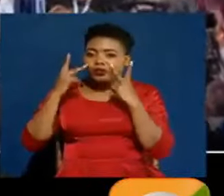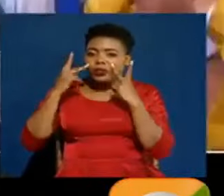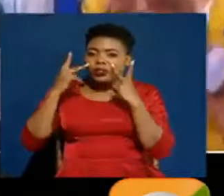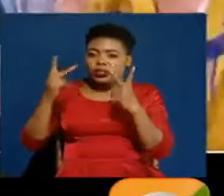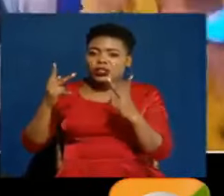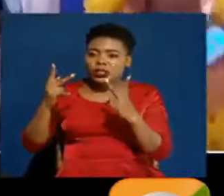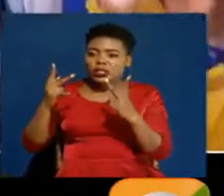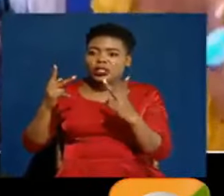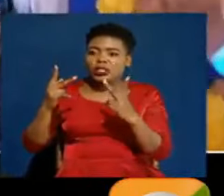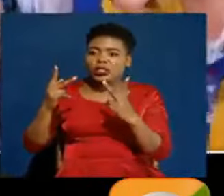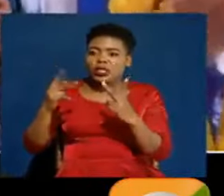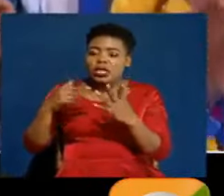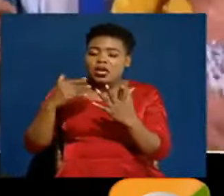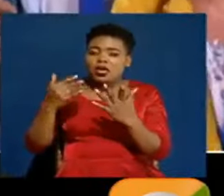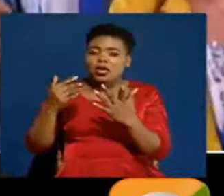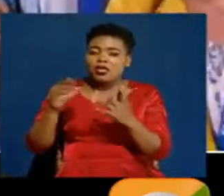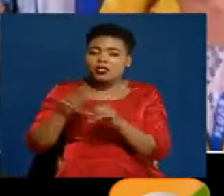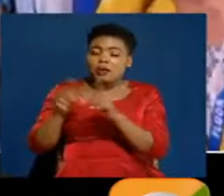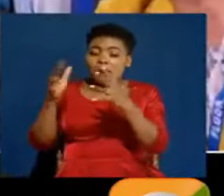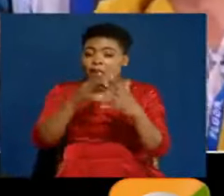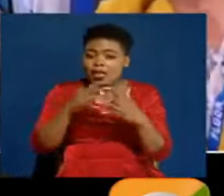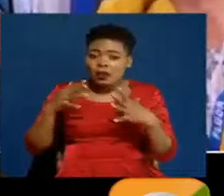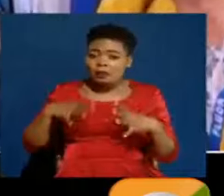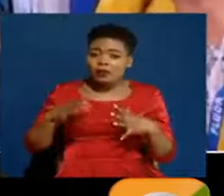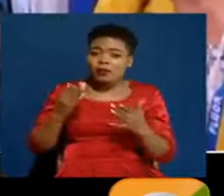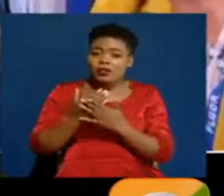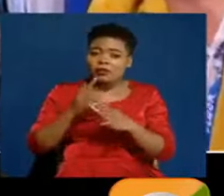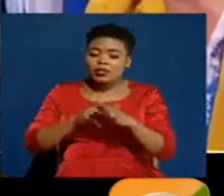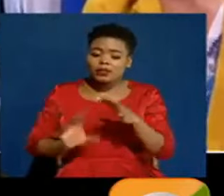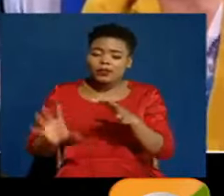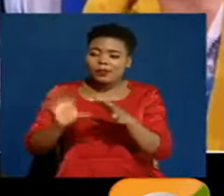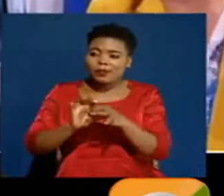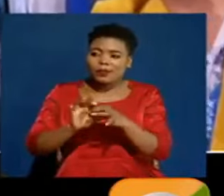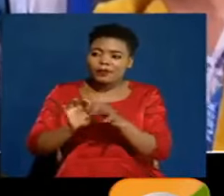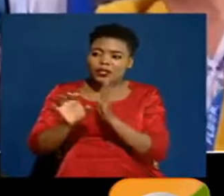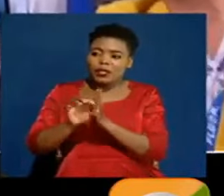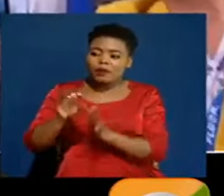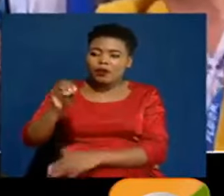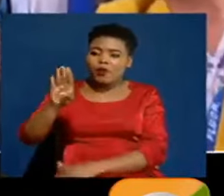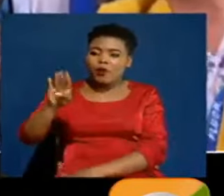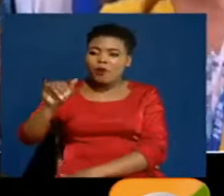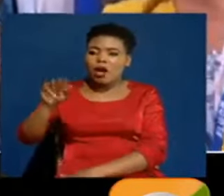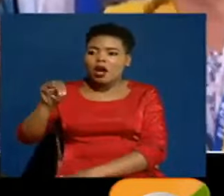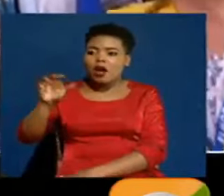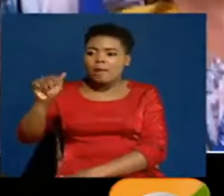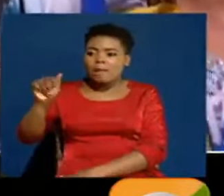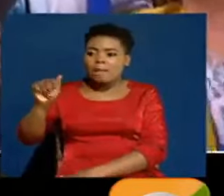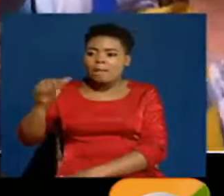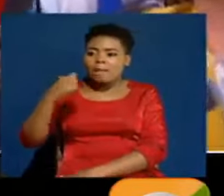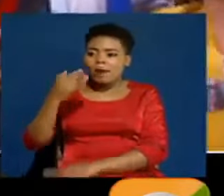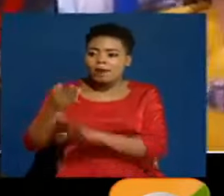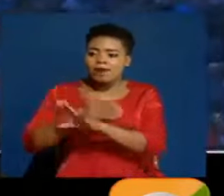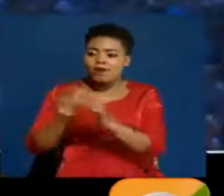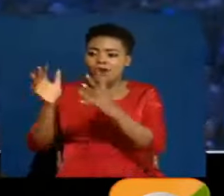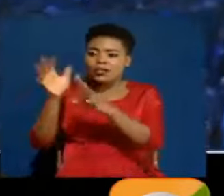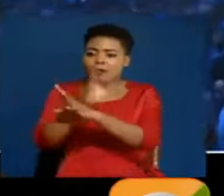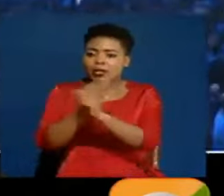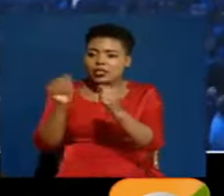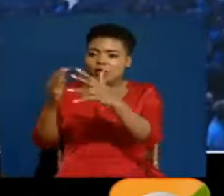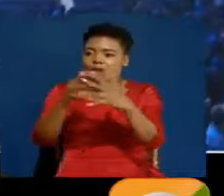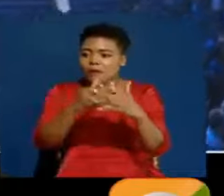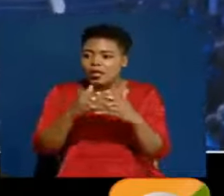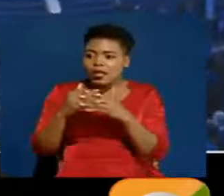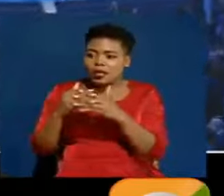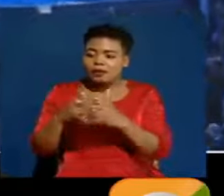Obamas, from the Clintons, from all the speakers that made the representations. And the big question, of course, that